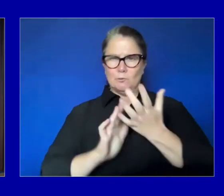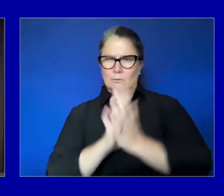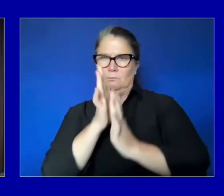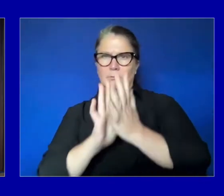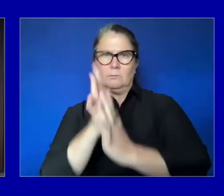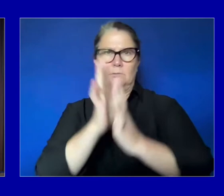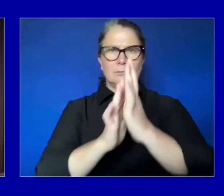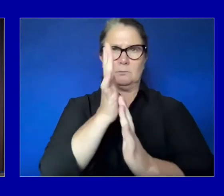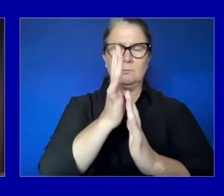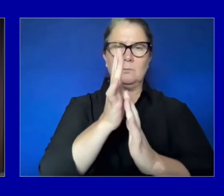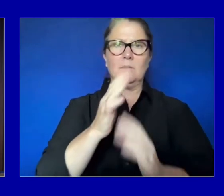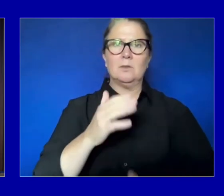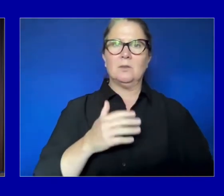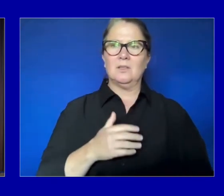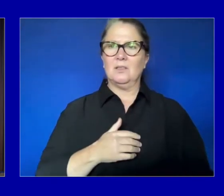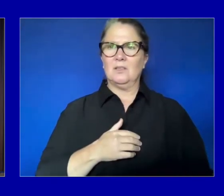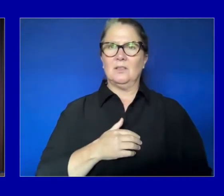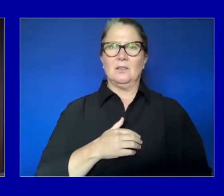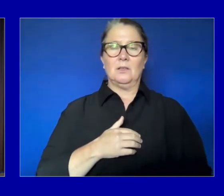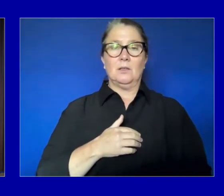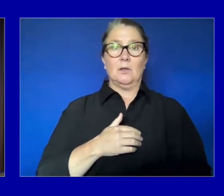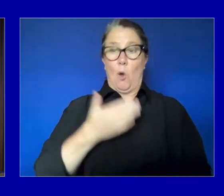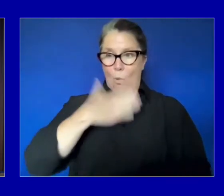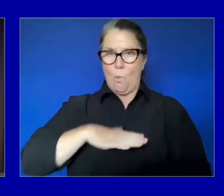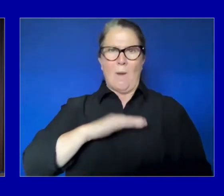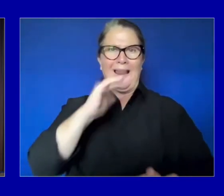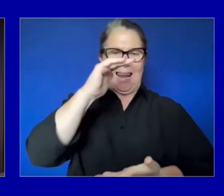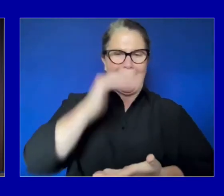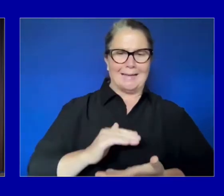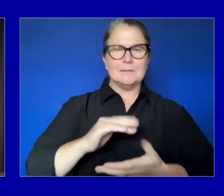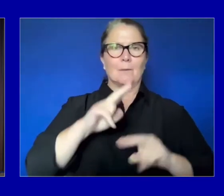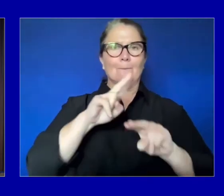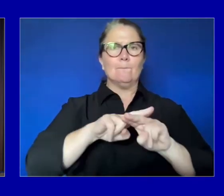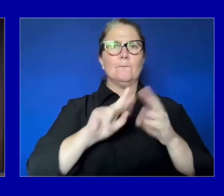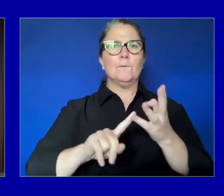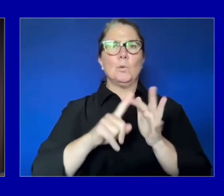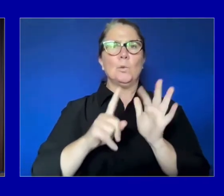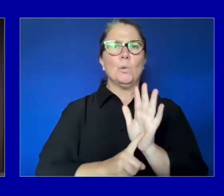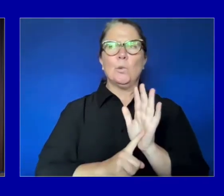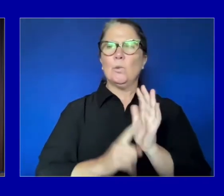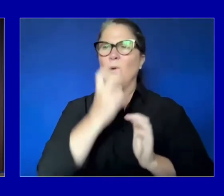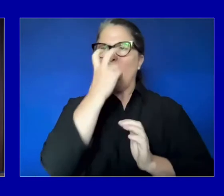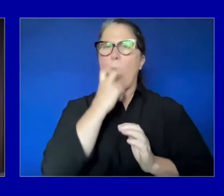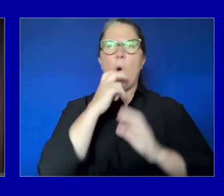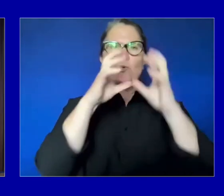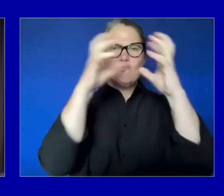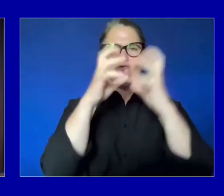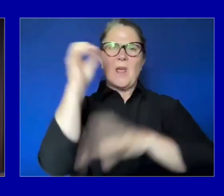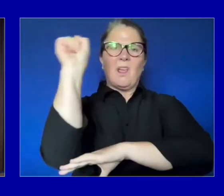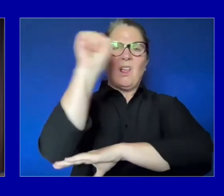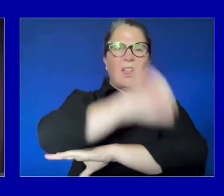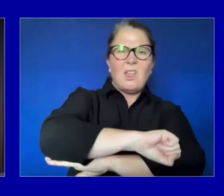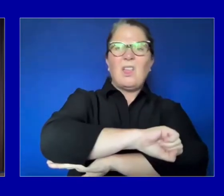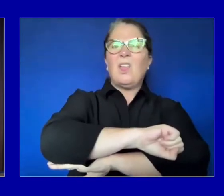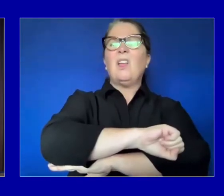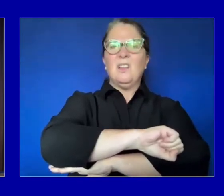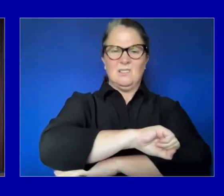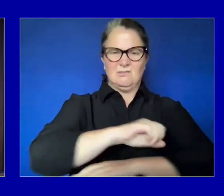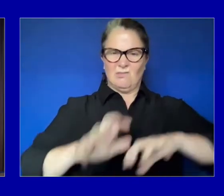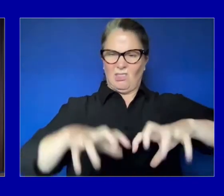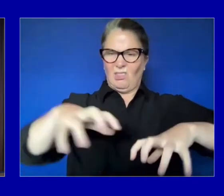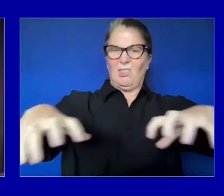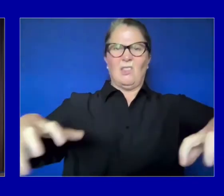reduction. And when, um, I've been, you know, I read, like Uncle Bruce, do a lot of, uh, historic research,